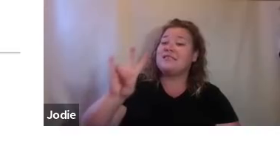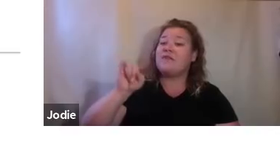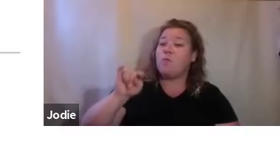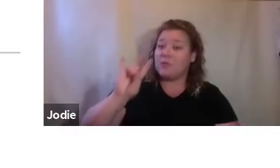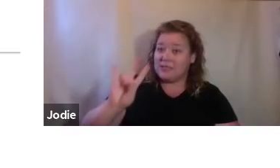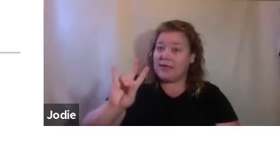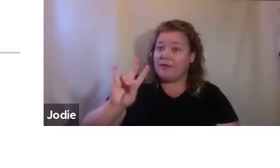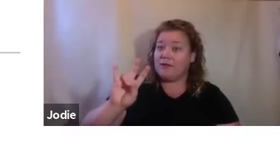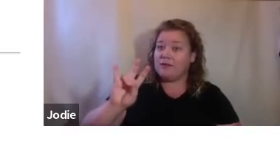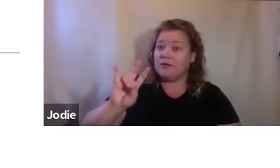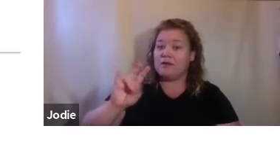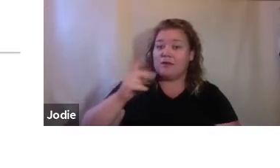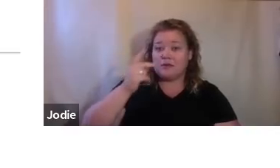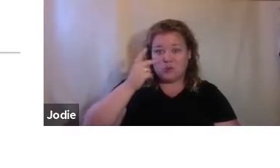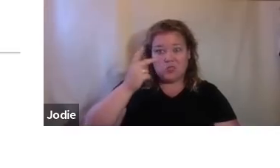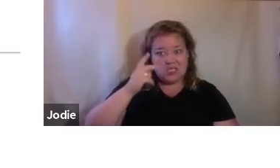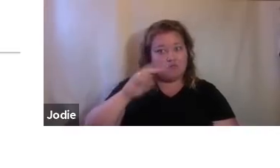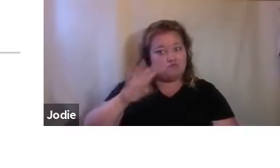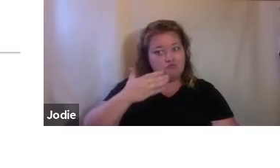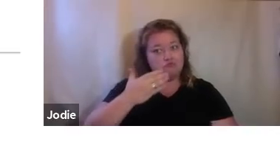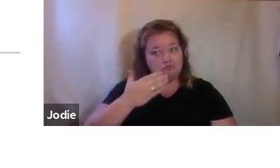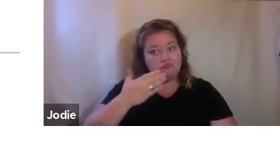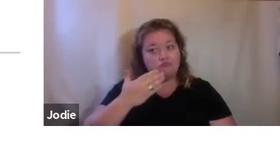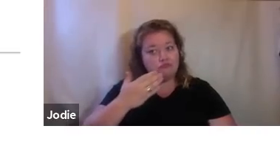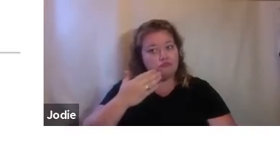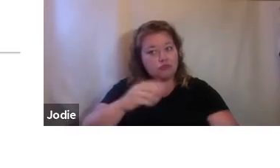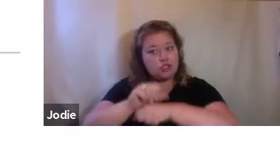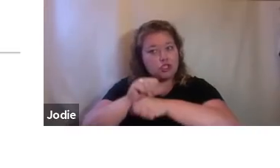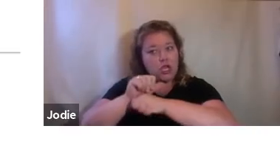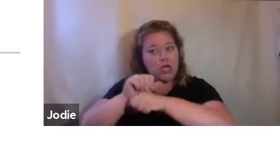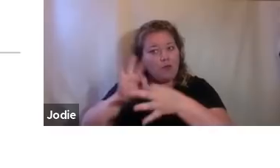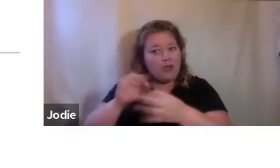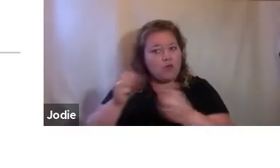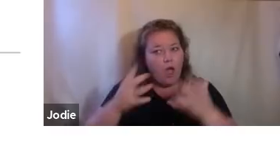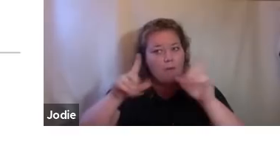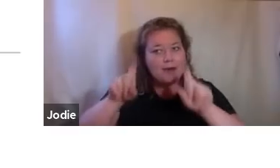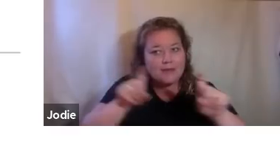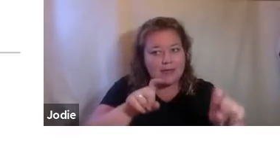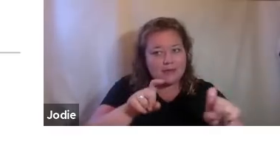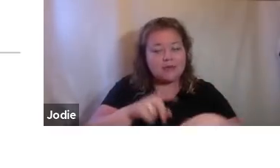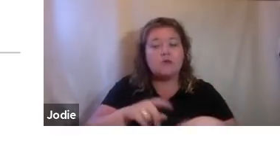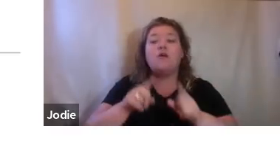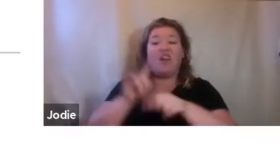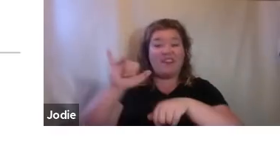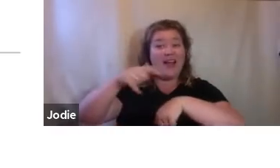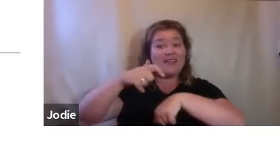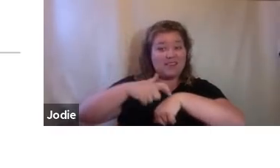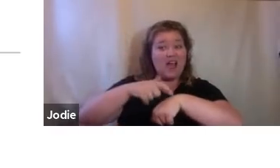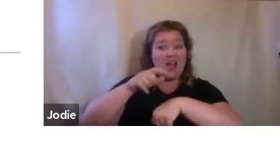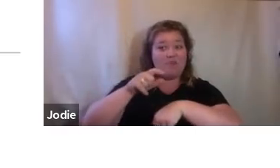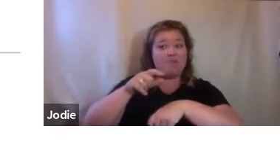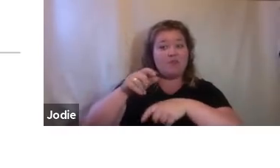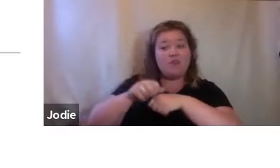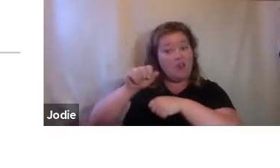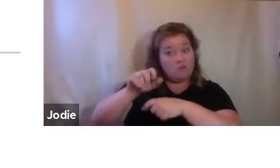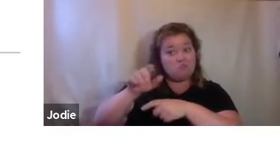And you can see we're really doing very well with our percentage of tests. In addition, testing turnaround time, though this shows a caution light